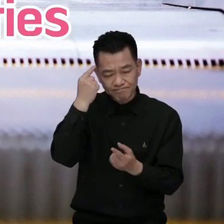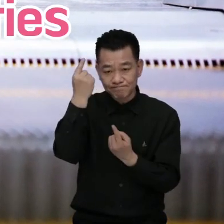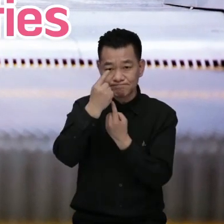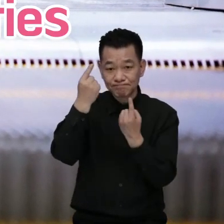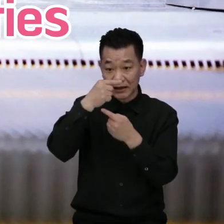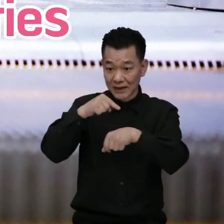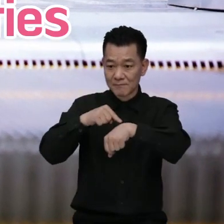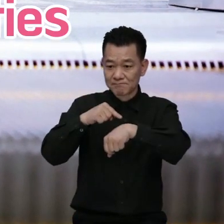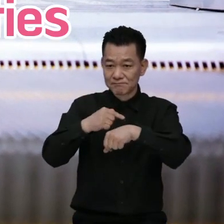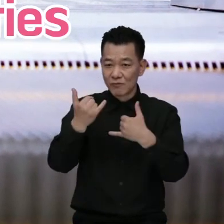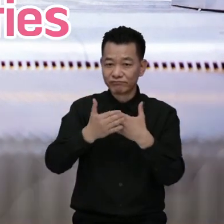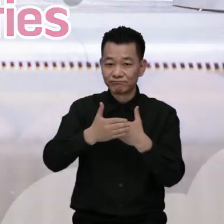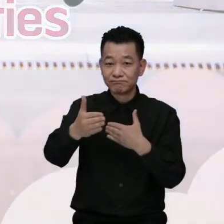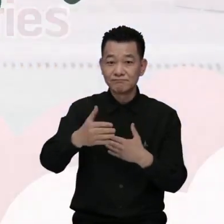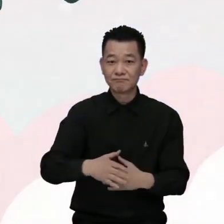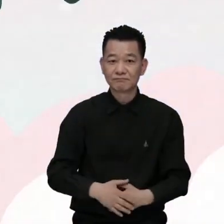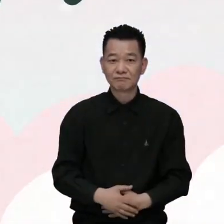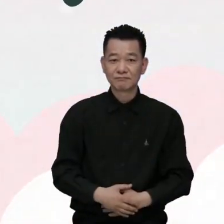their rights.